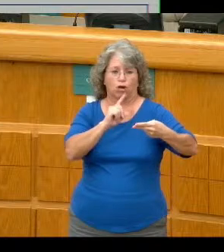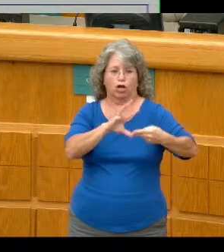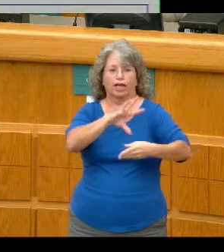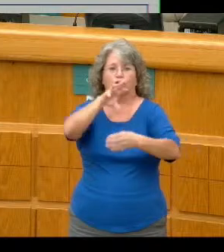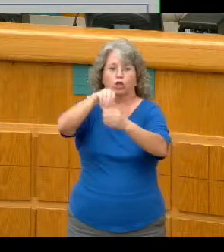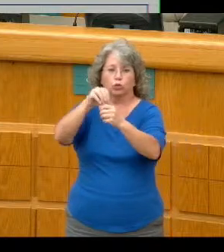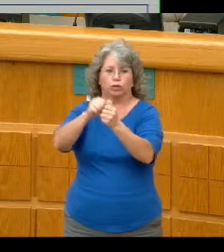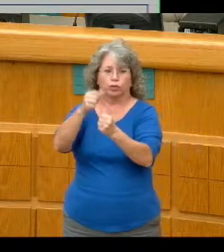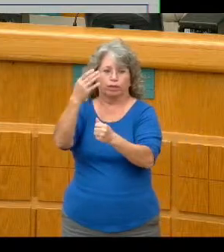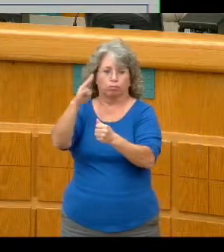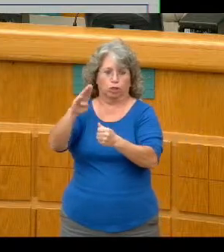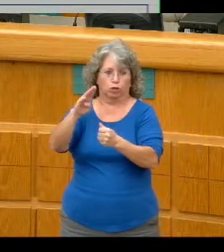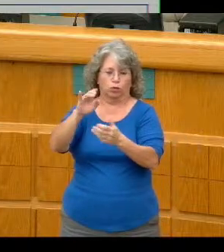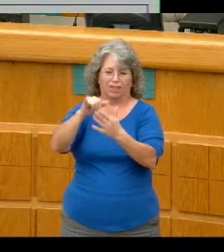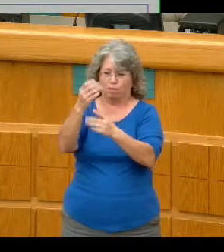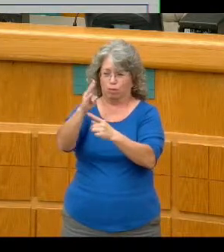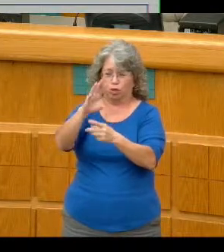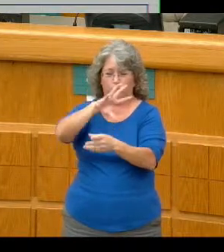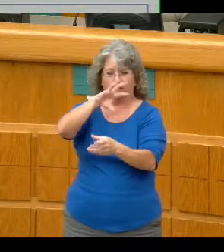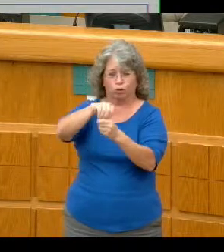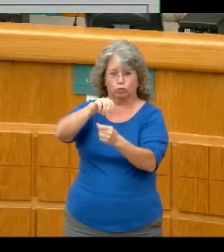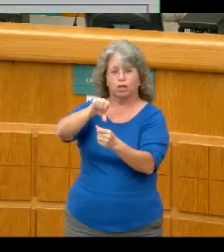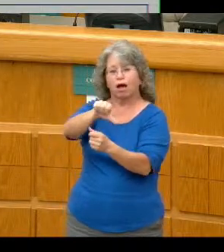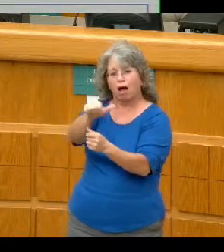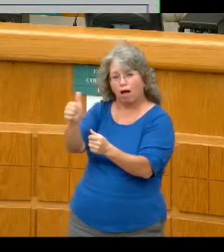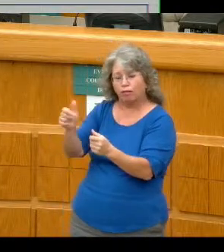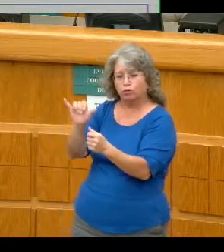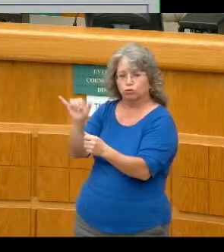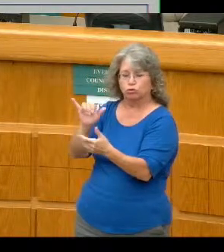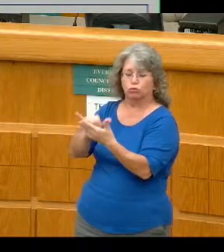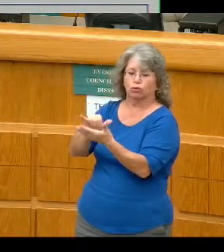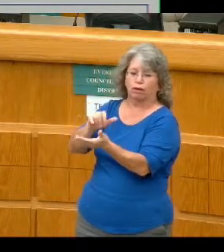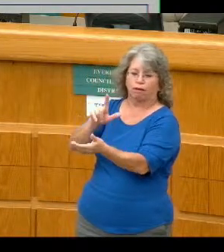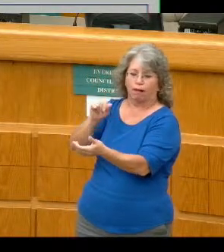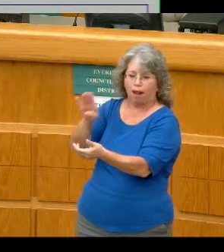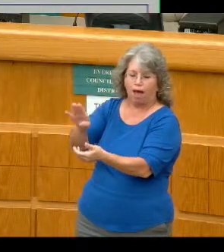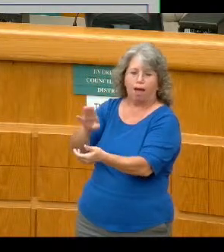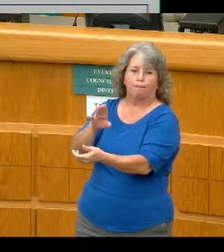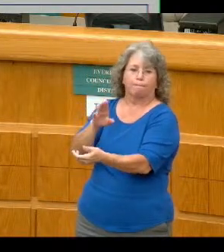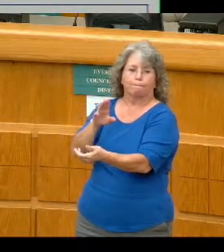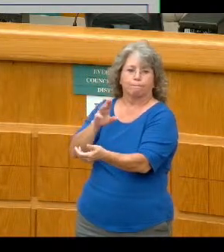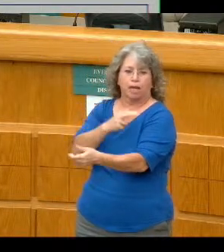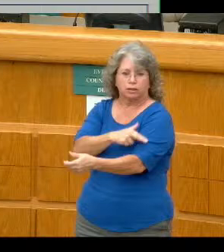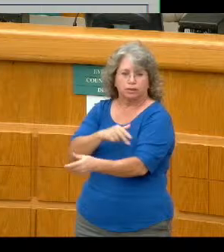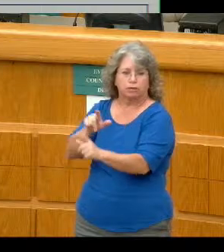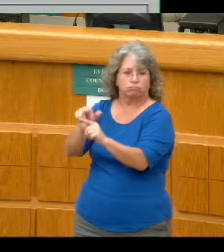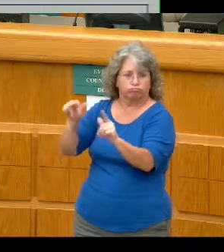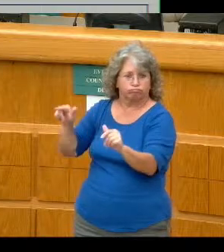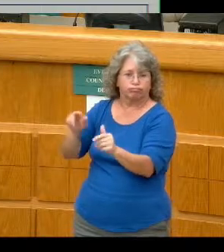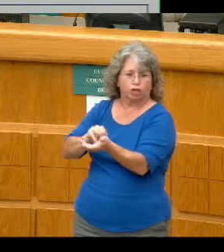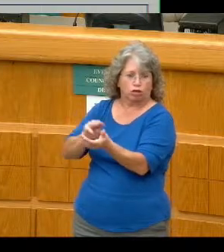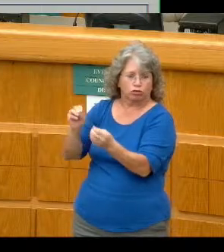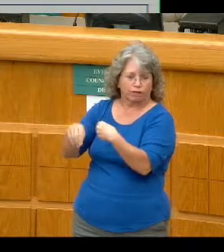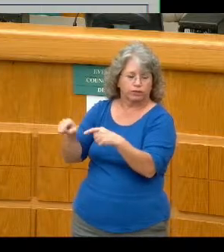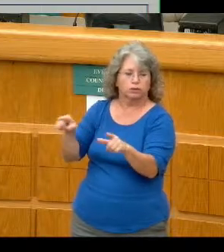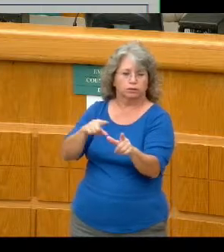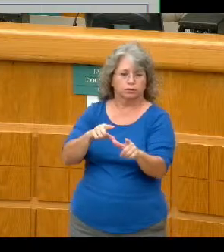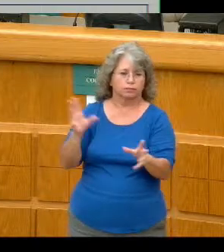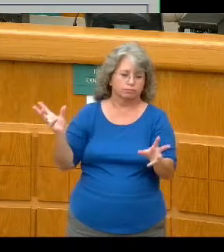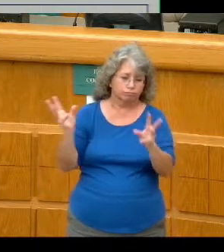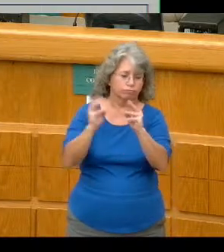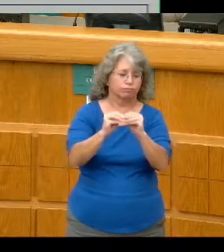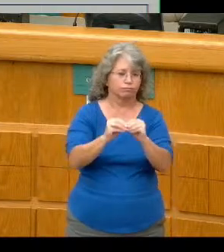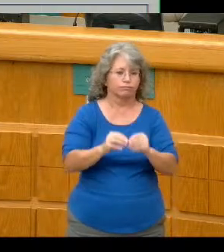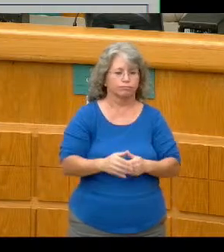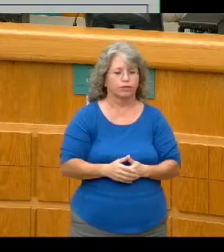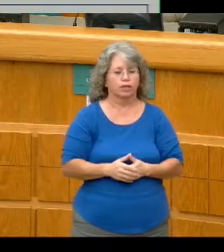data sources. So overall, we're trending down. There's a little bit of an uptick on the percent positives overall.